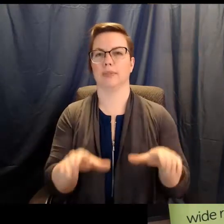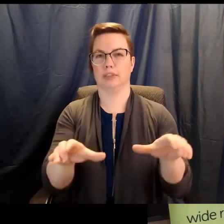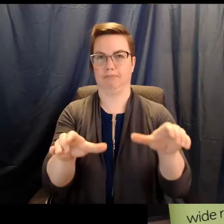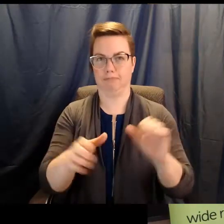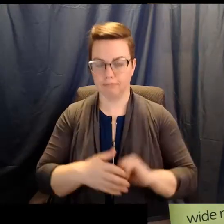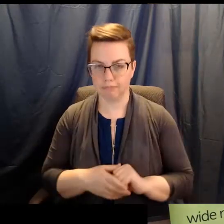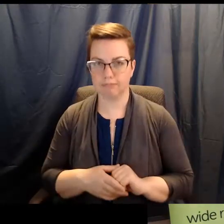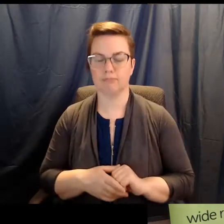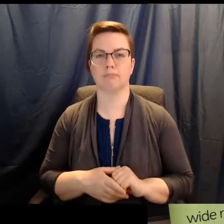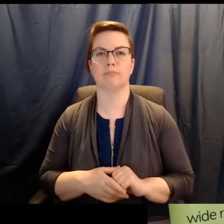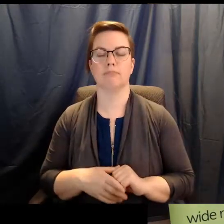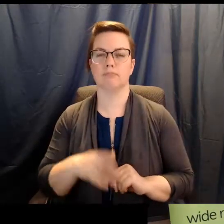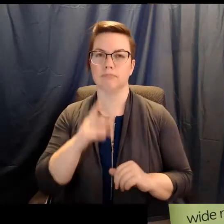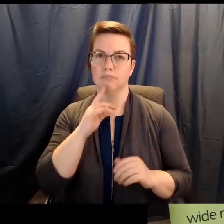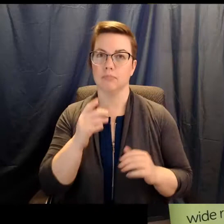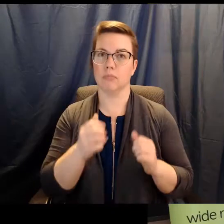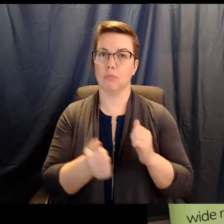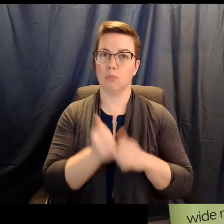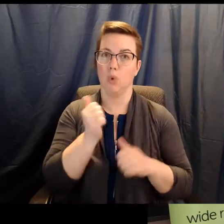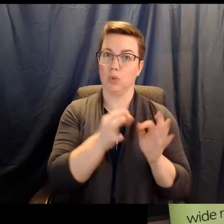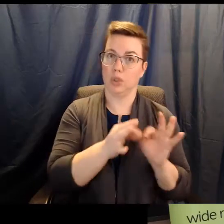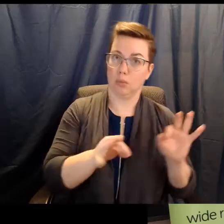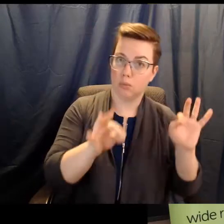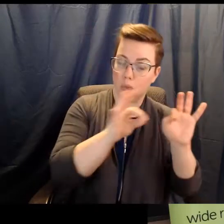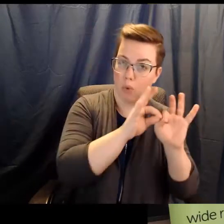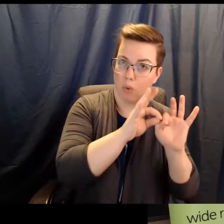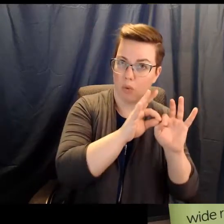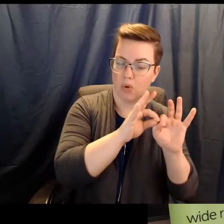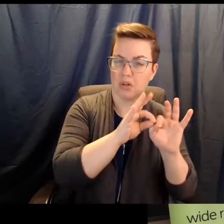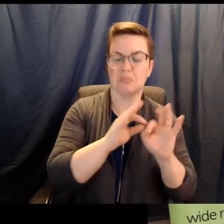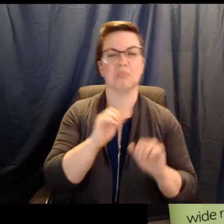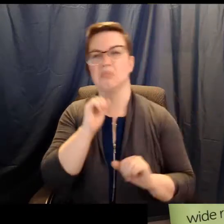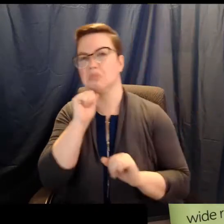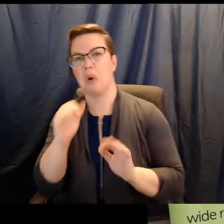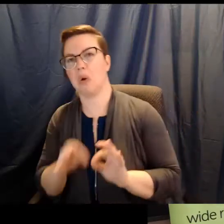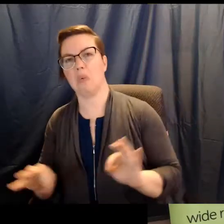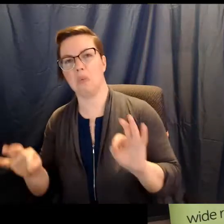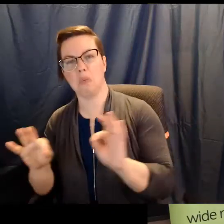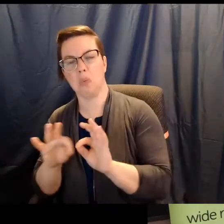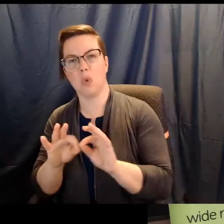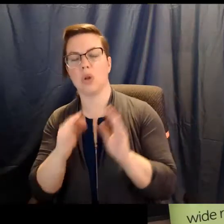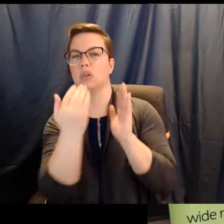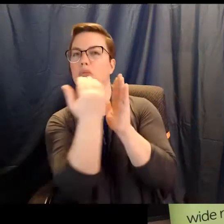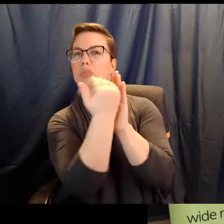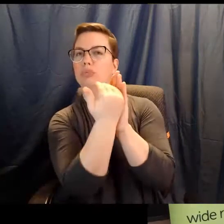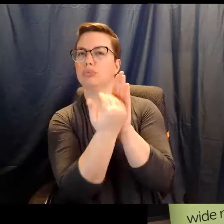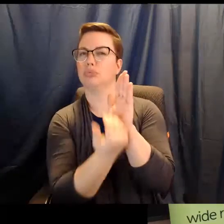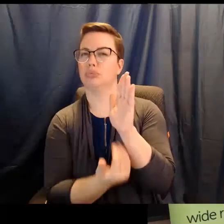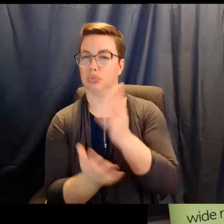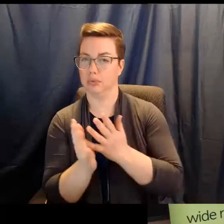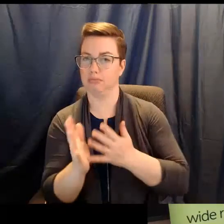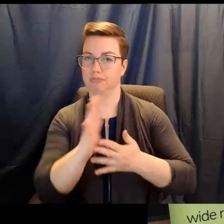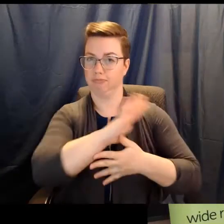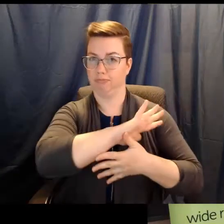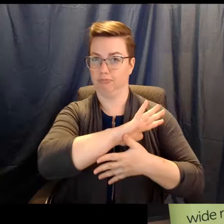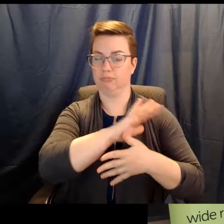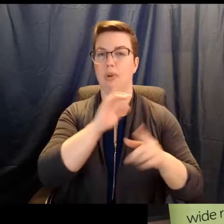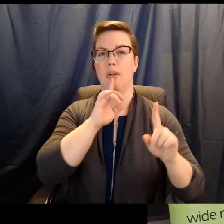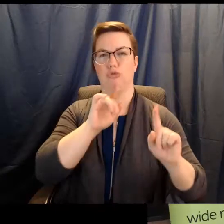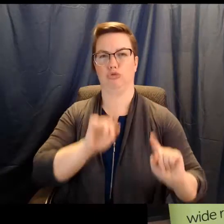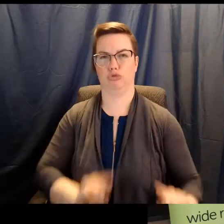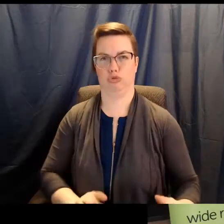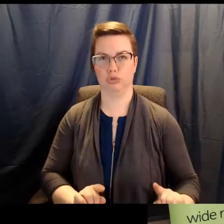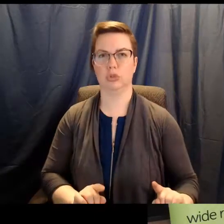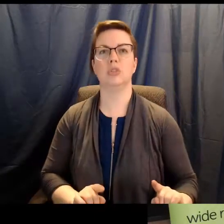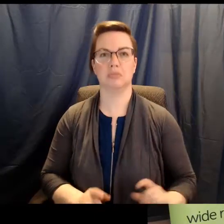following items from most important to least important in predicting your comfort at home. So let's just look at those